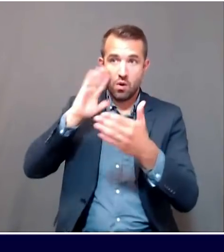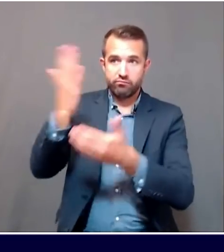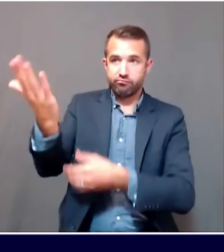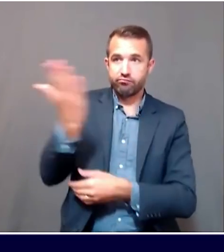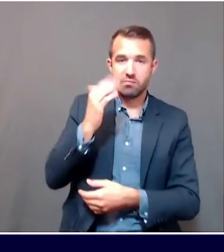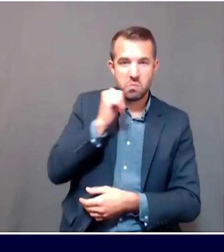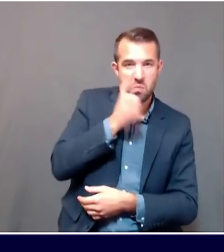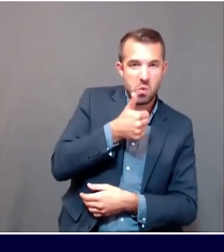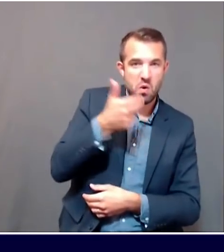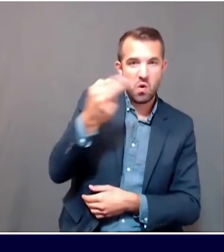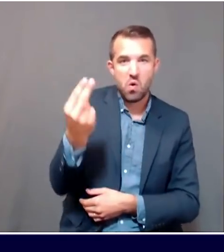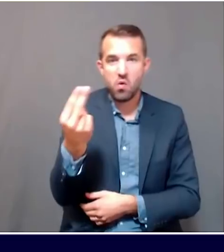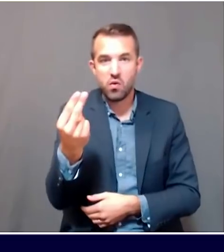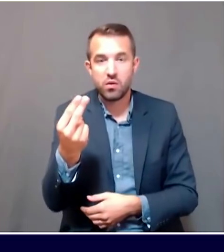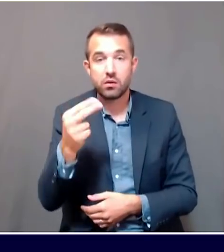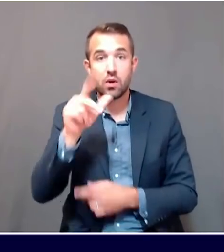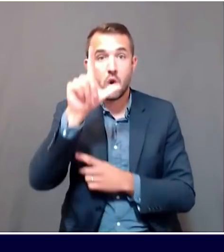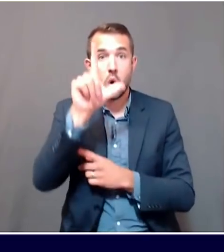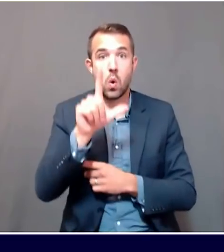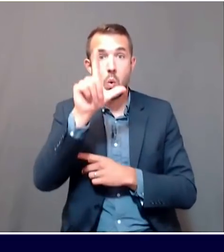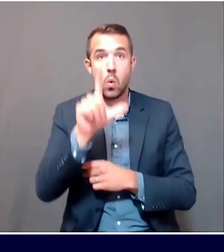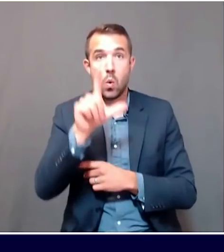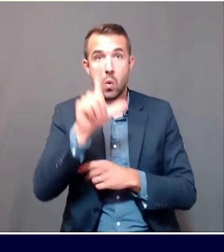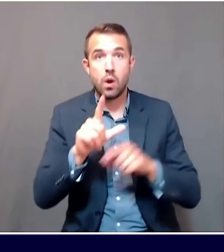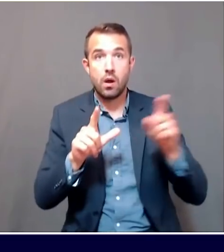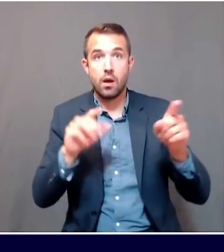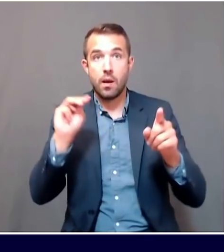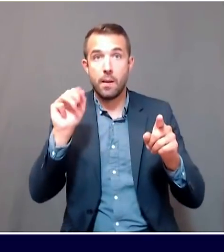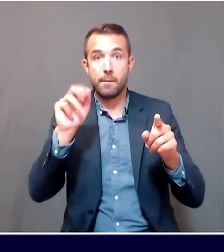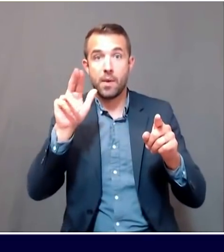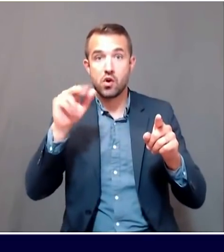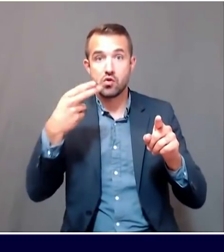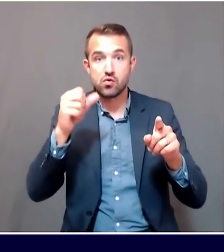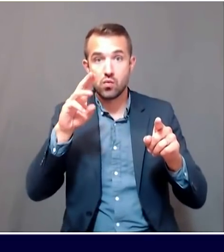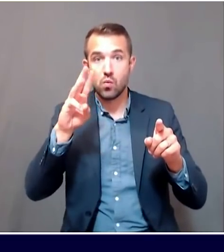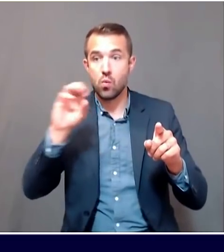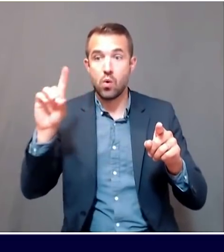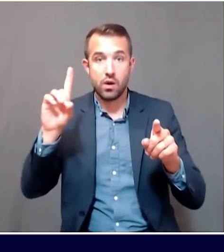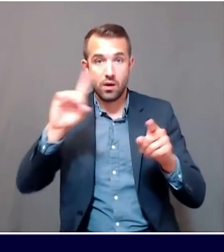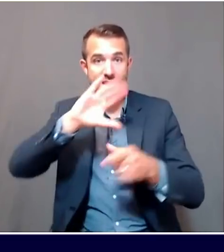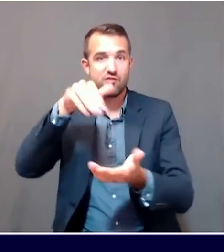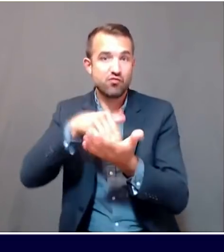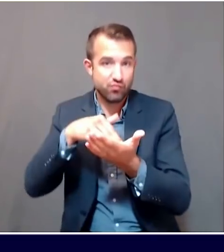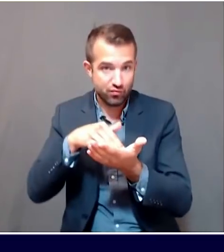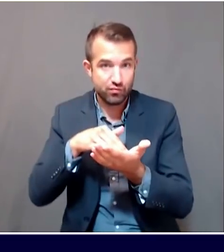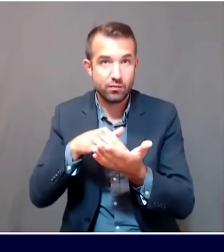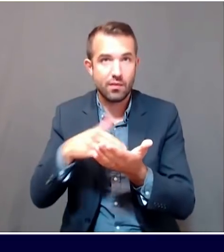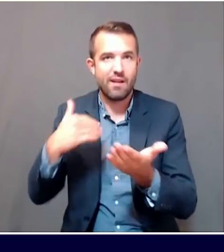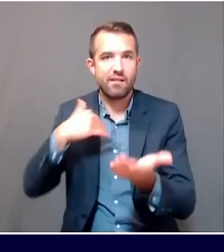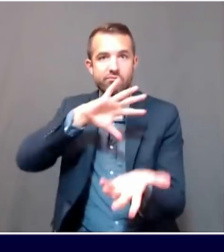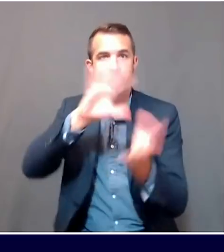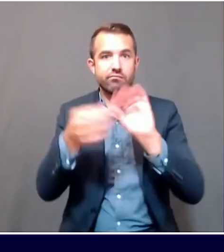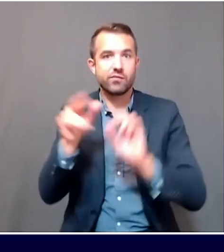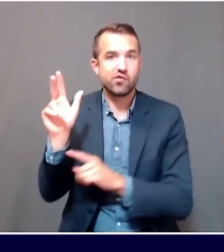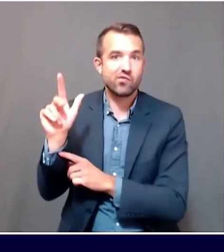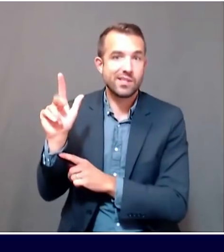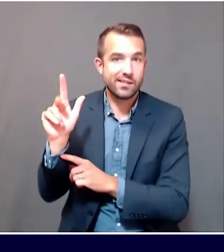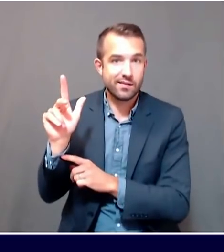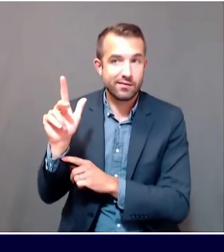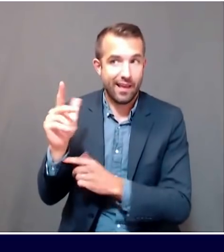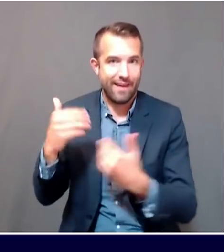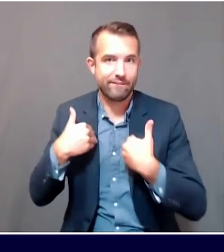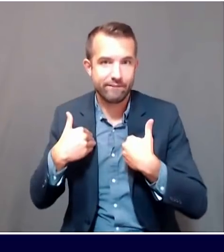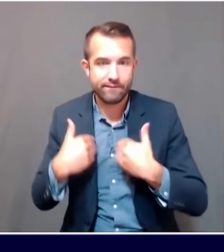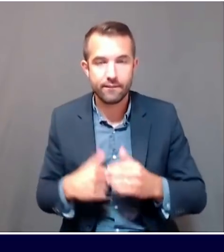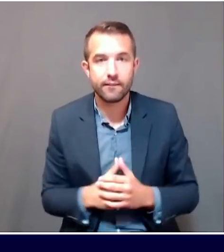Center in Lewiston, there are a total of 23 cases there. When we spoke last Thursday, Marshwood was at